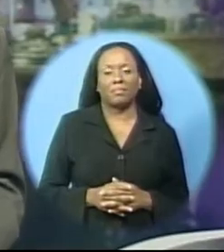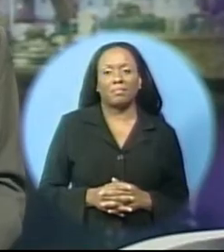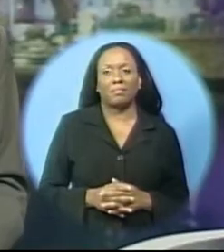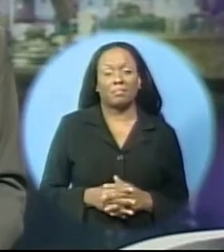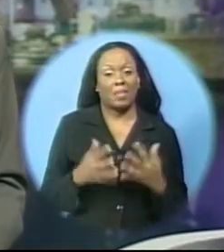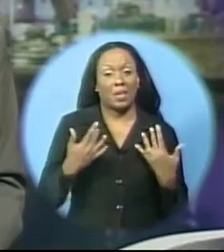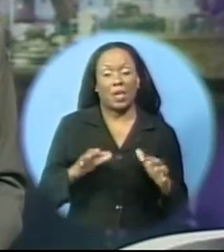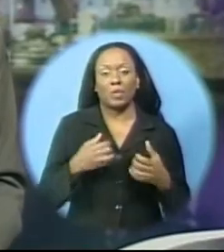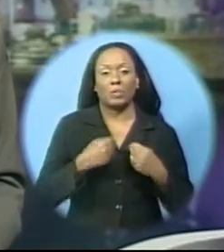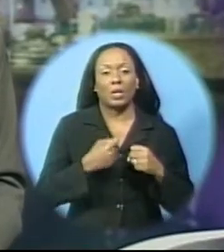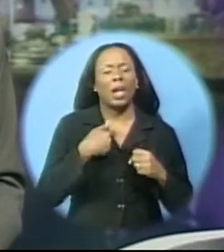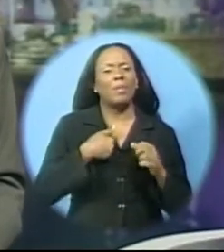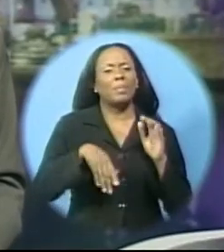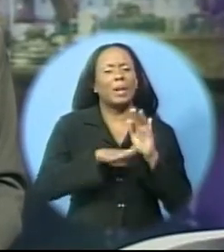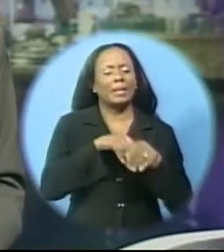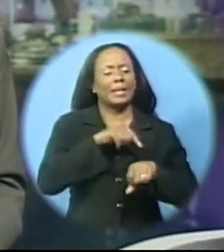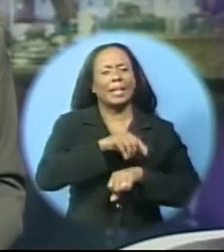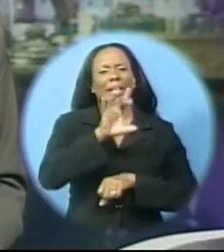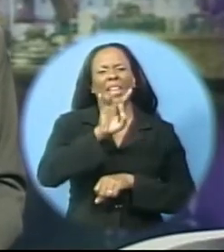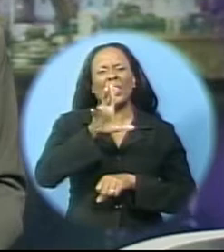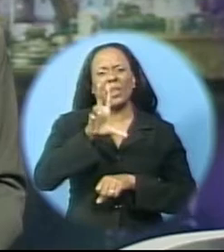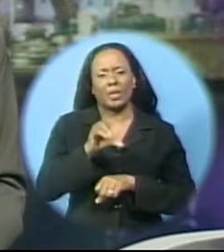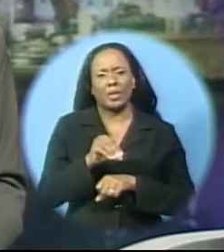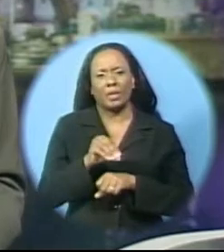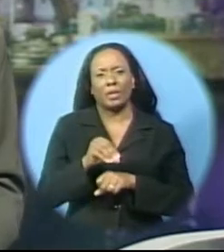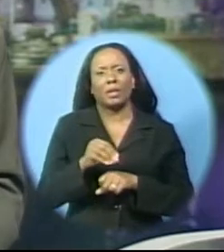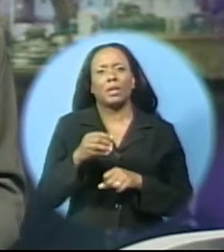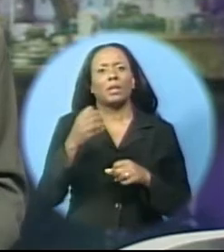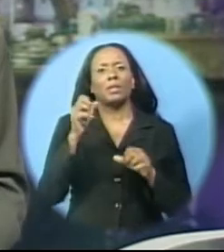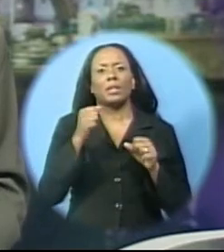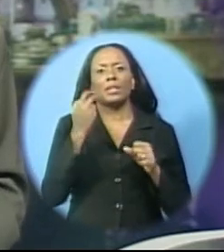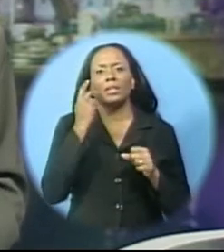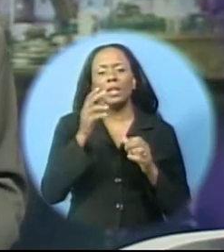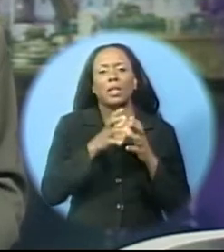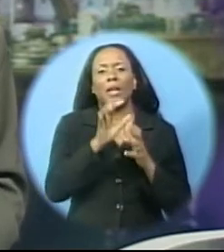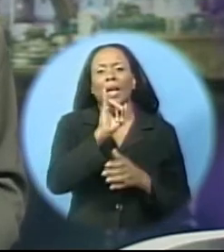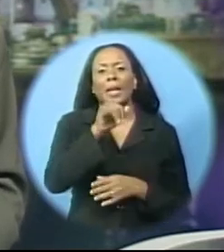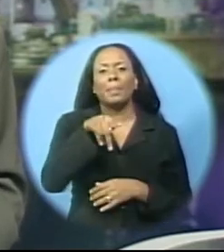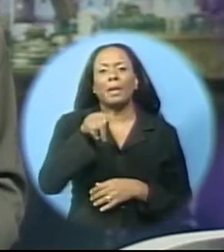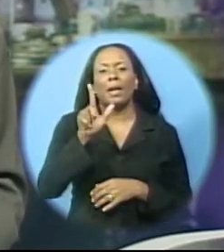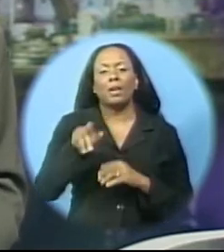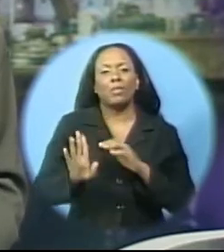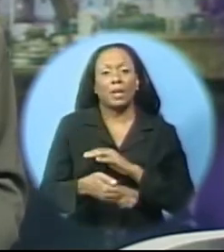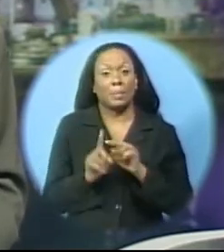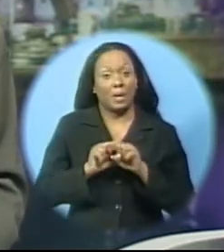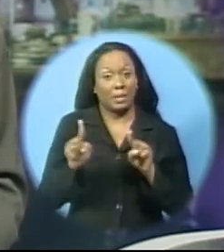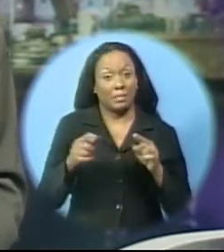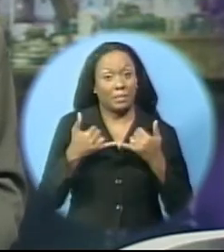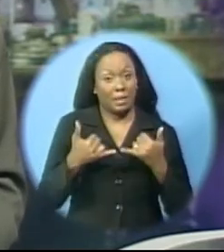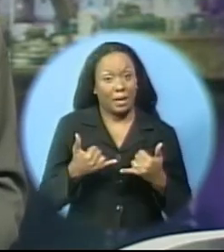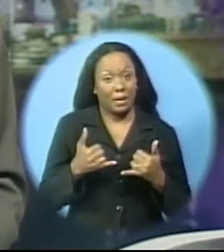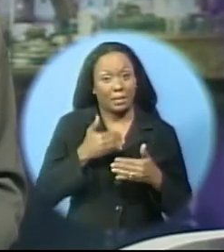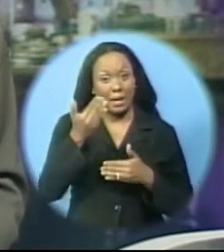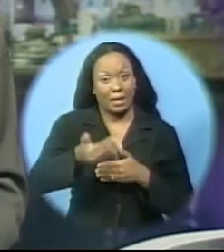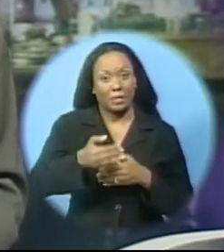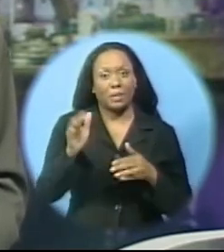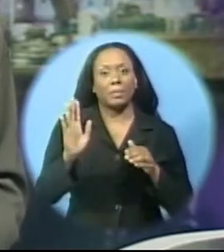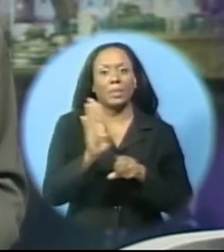Well, that's sports for now. I'll be back at 8.30, where we'll have highlights of today's IPL game. But up next, business.